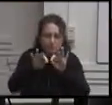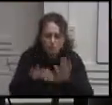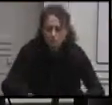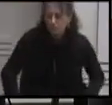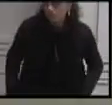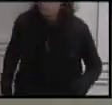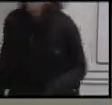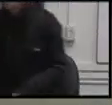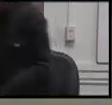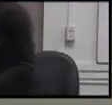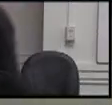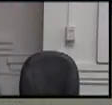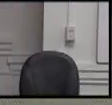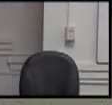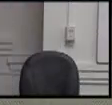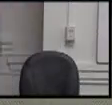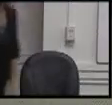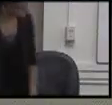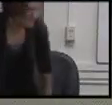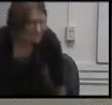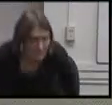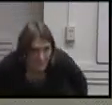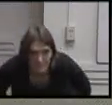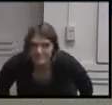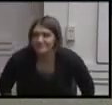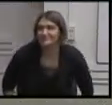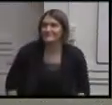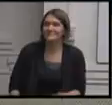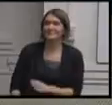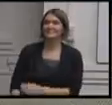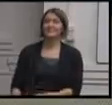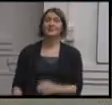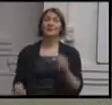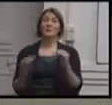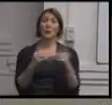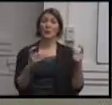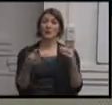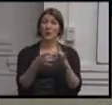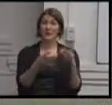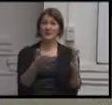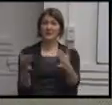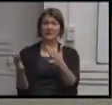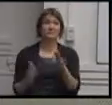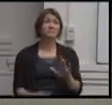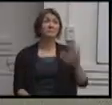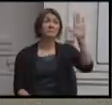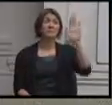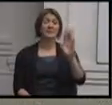Yeah. Other questions or comments from anybody in attendance? Ms. Davis.